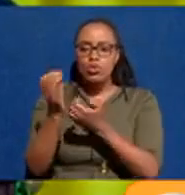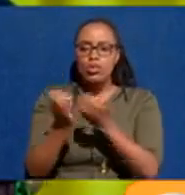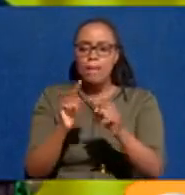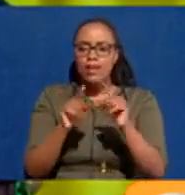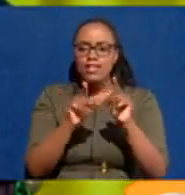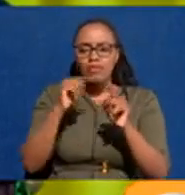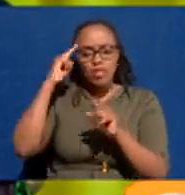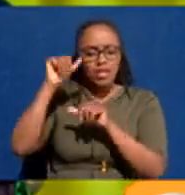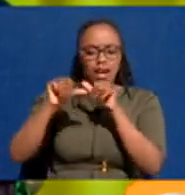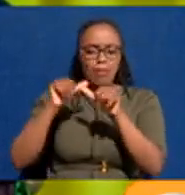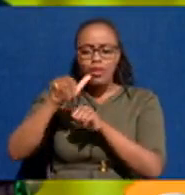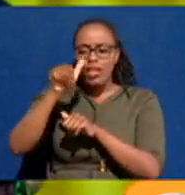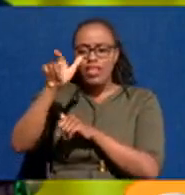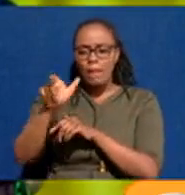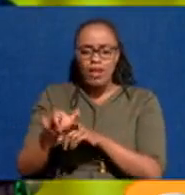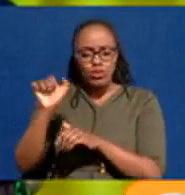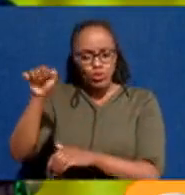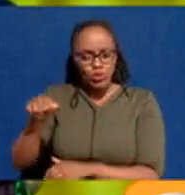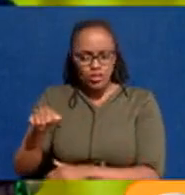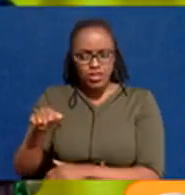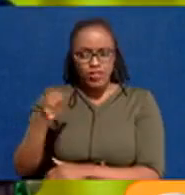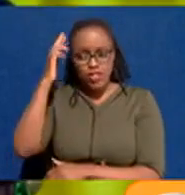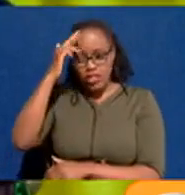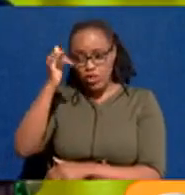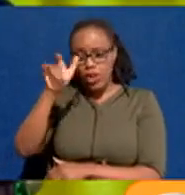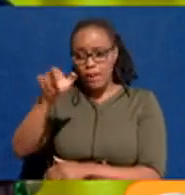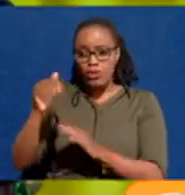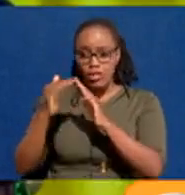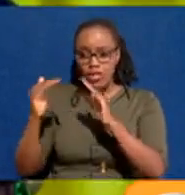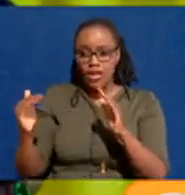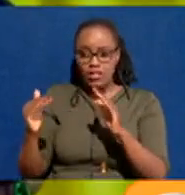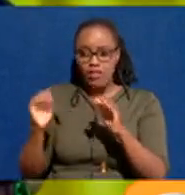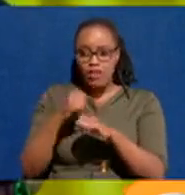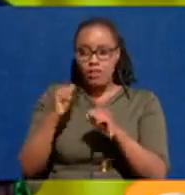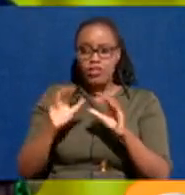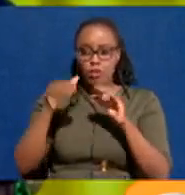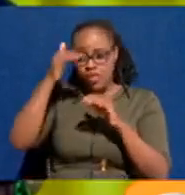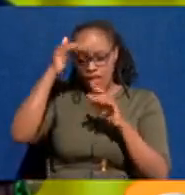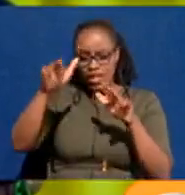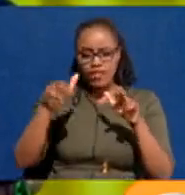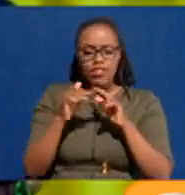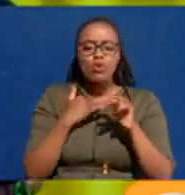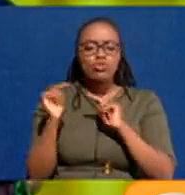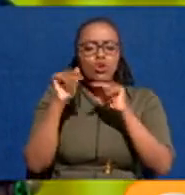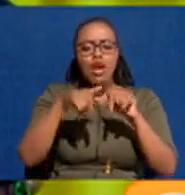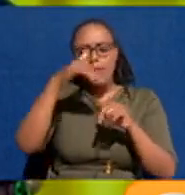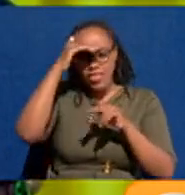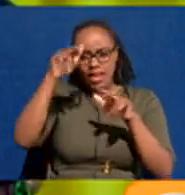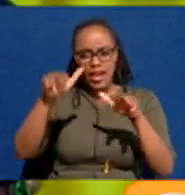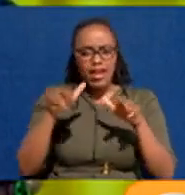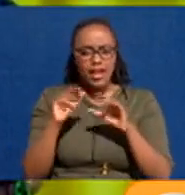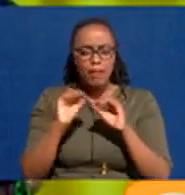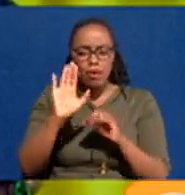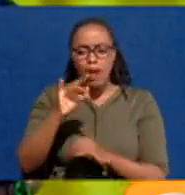be considerate of the next person. You know, the reason somebody in the house is not in your club is because they don't want to come into the club. They want to be at